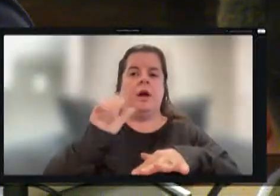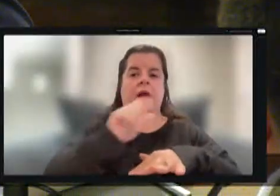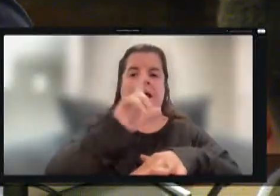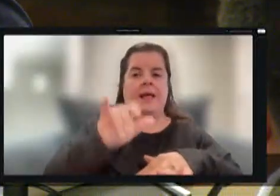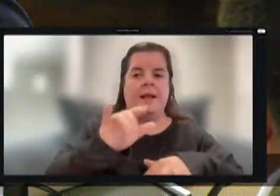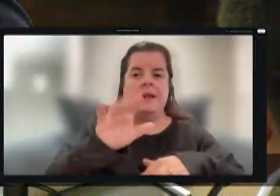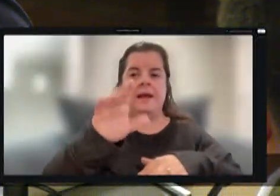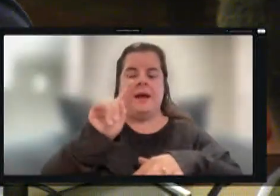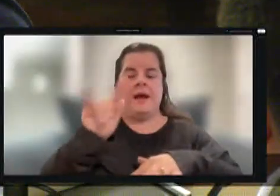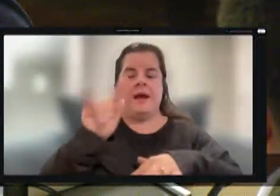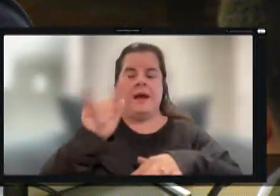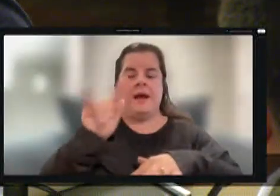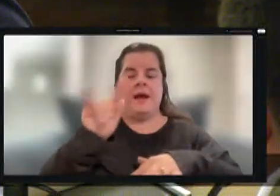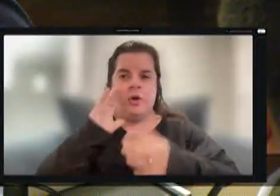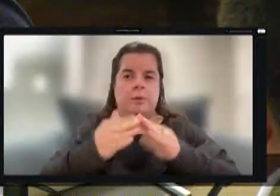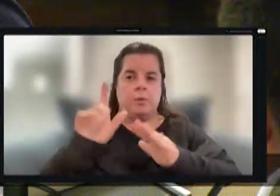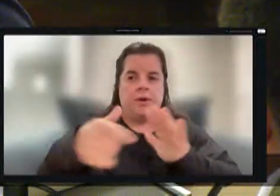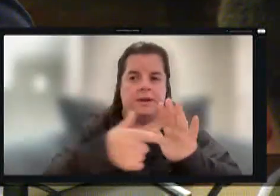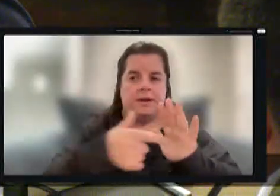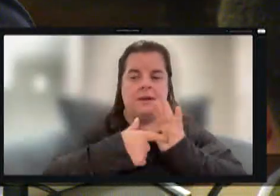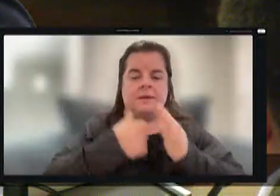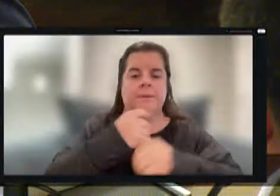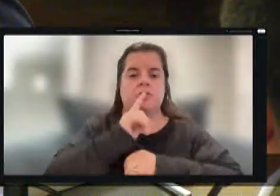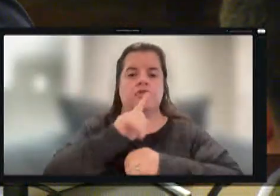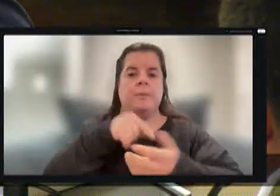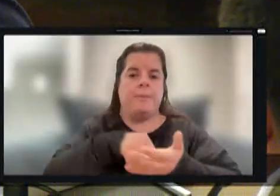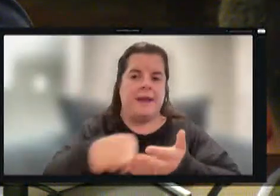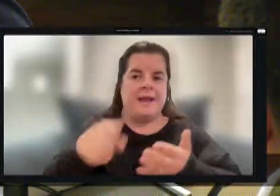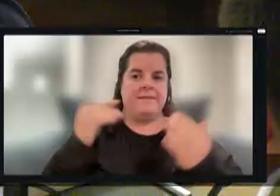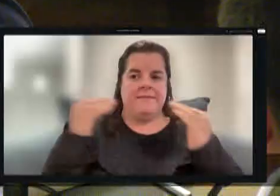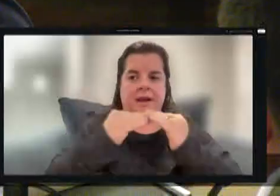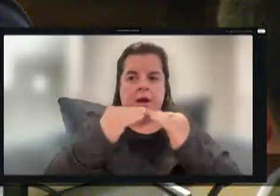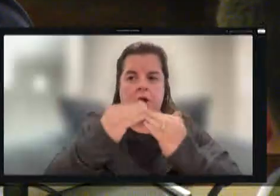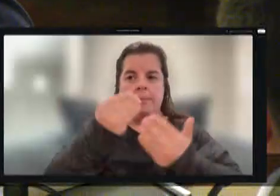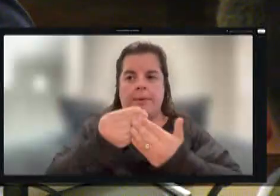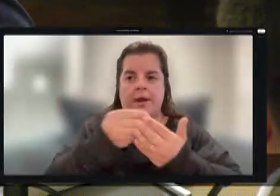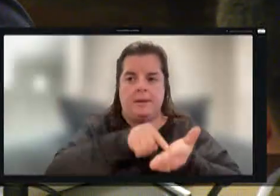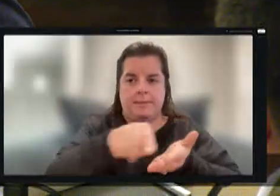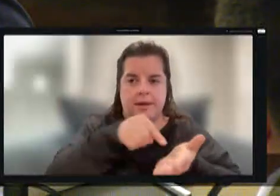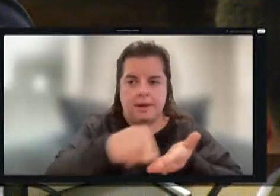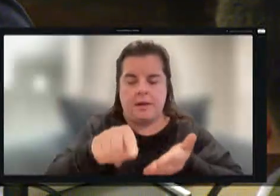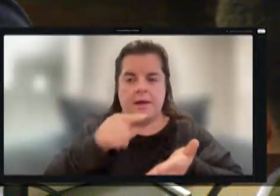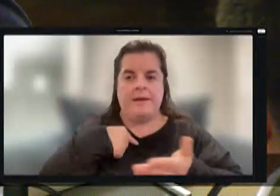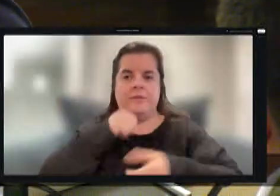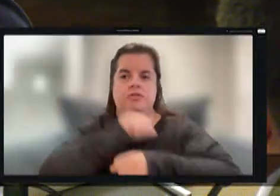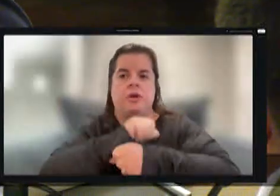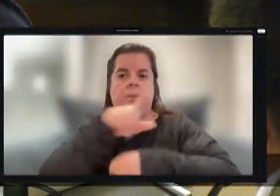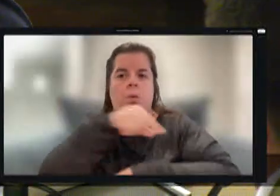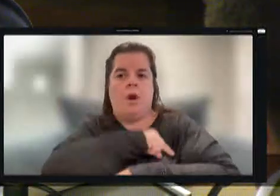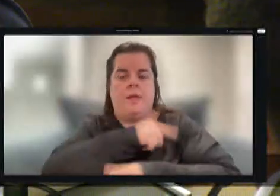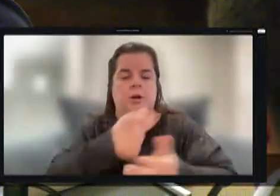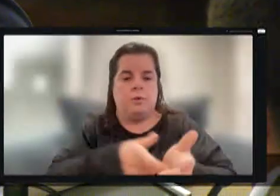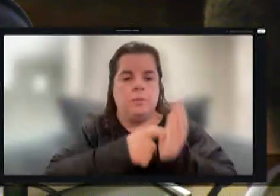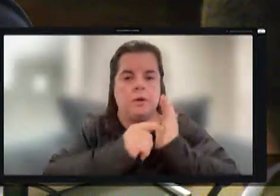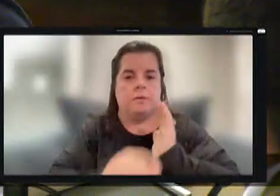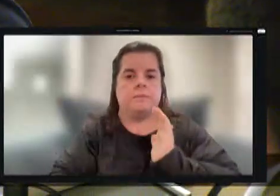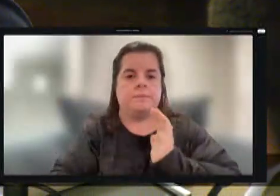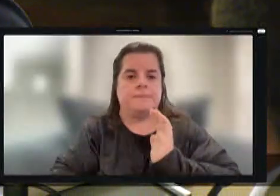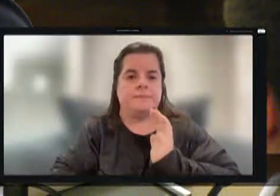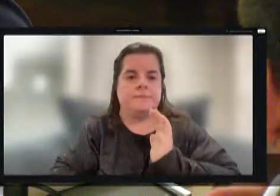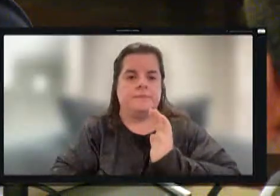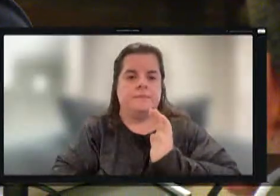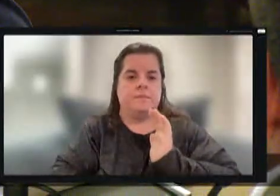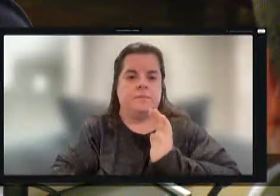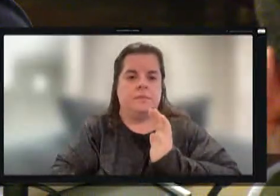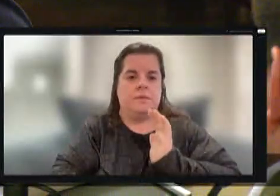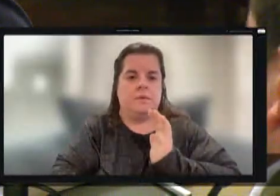Index, ensuring that they are paid a prevailing wage, ensuring that they have job quality requirements, and ensuring that there are training